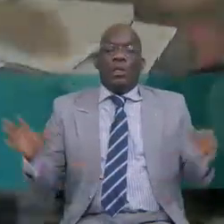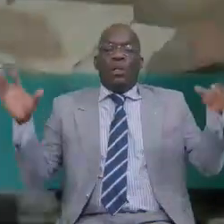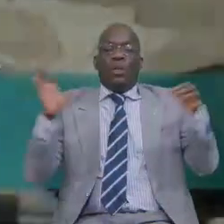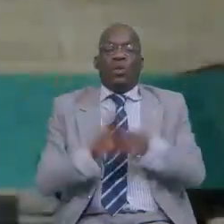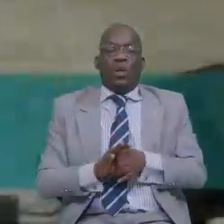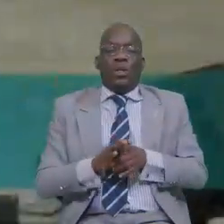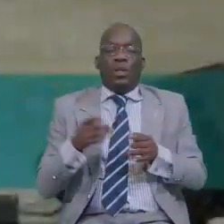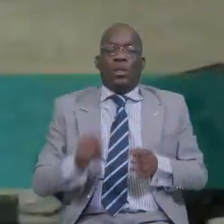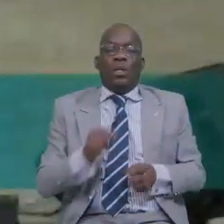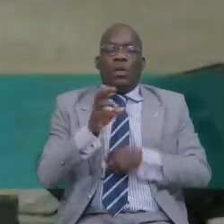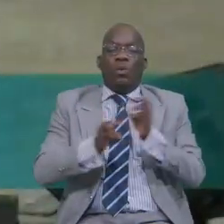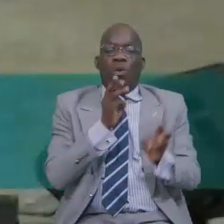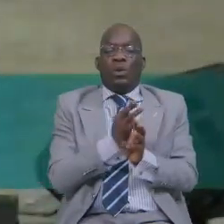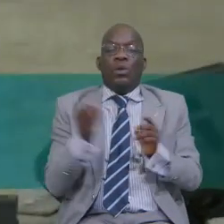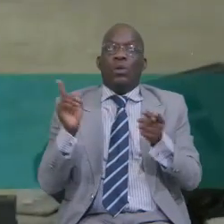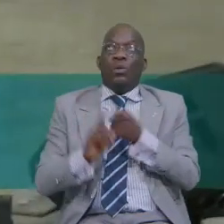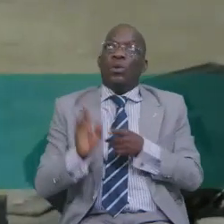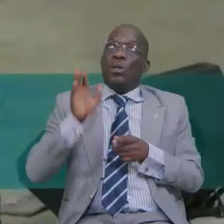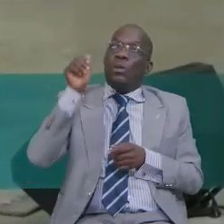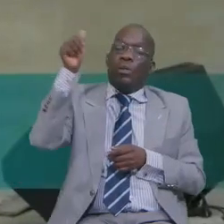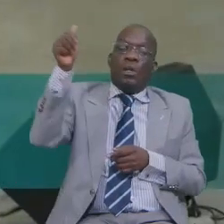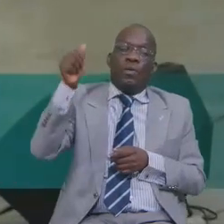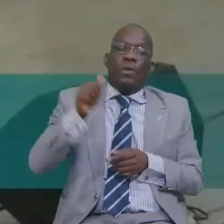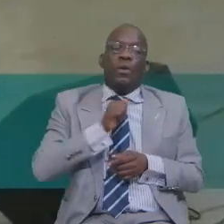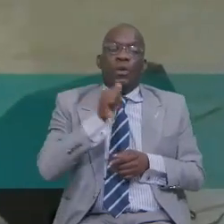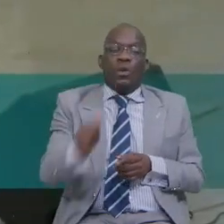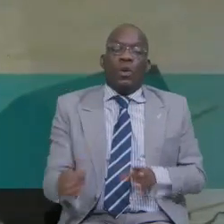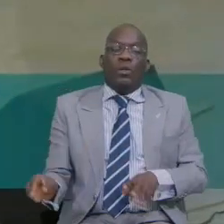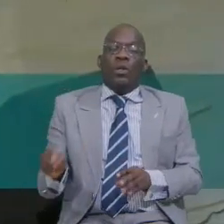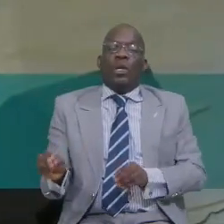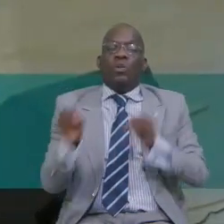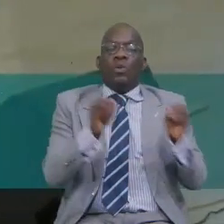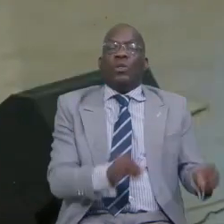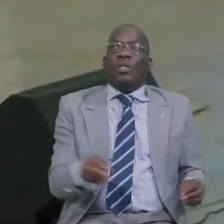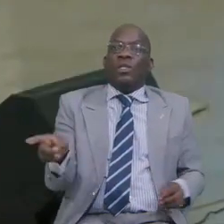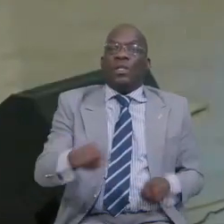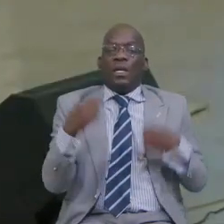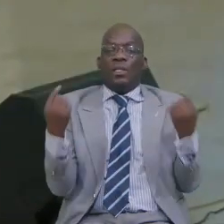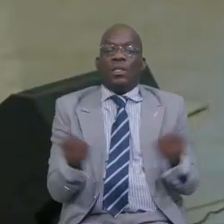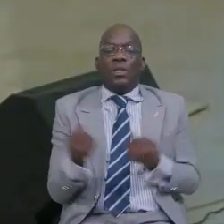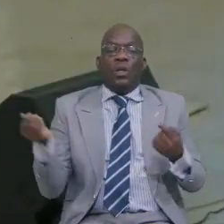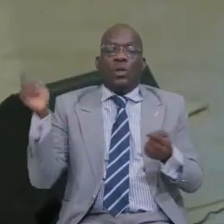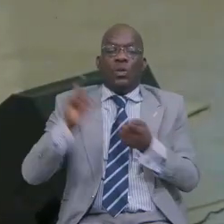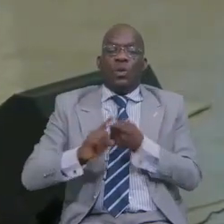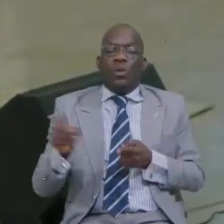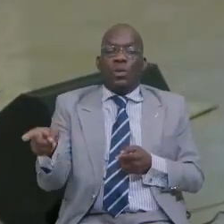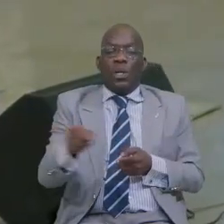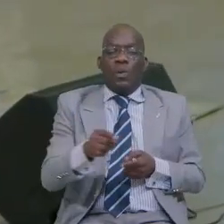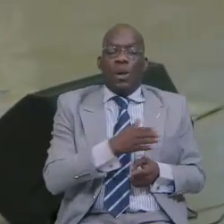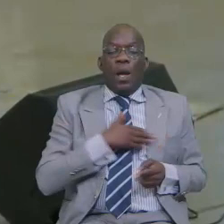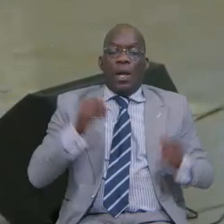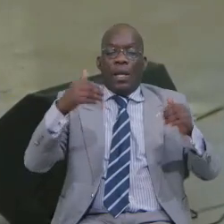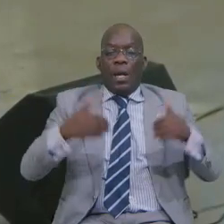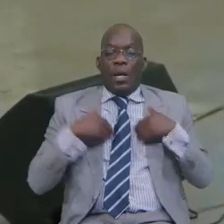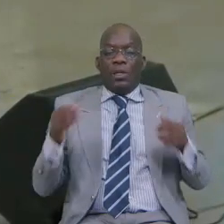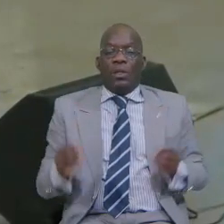world unto himself, not imputing their trespasses unto them, and he has